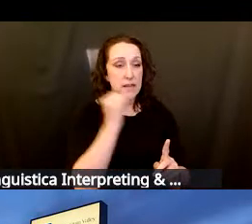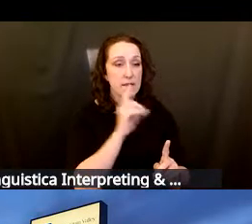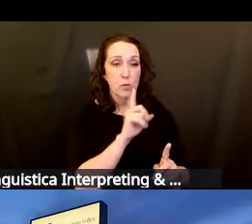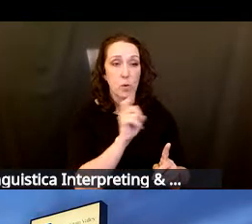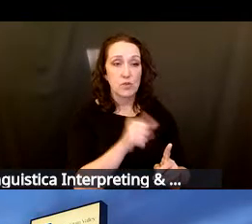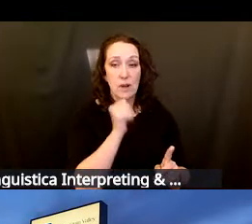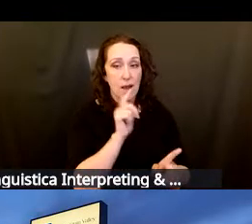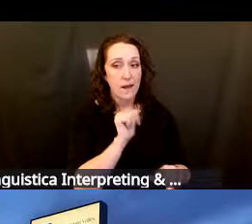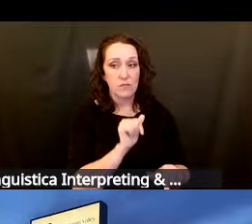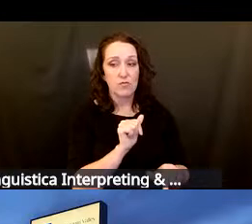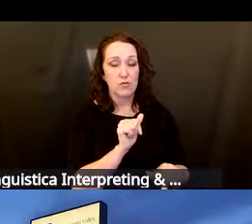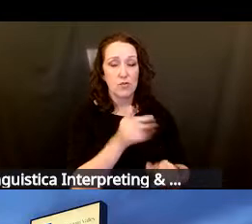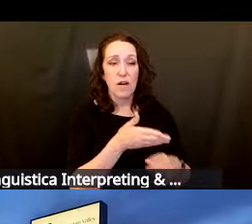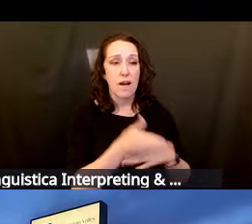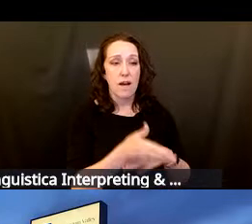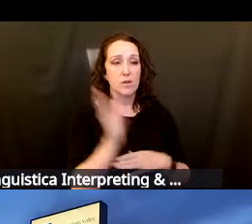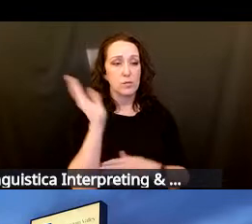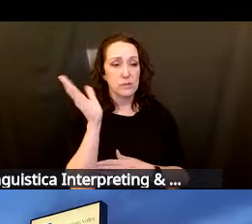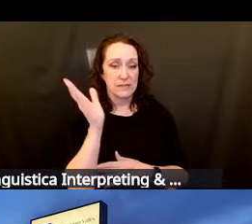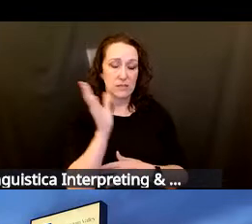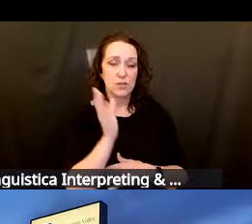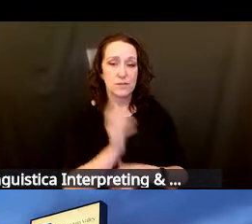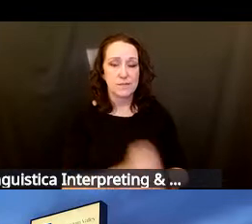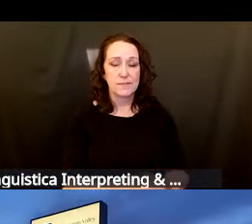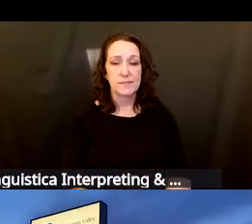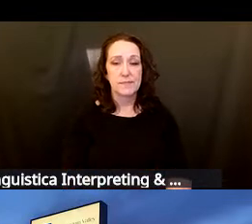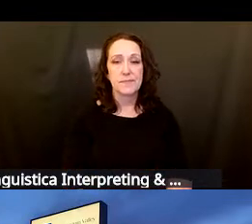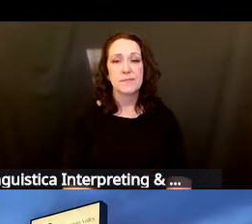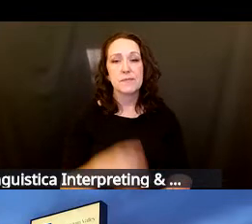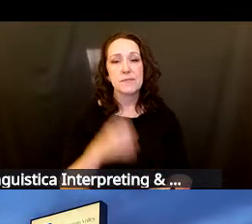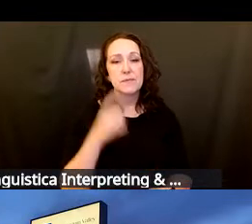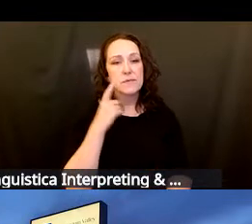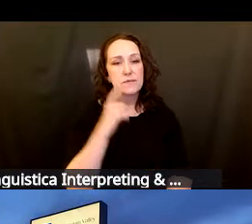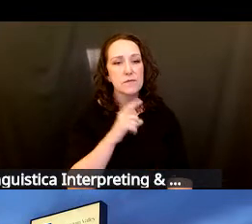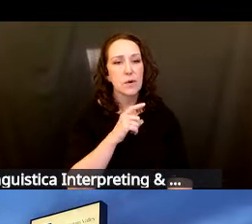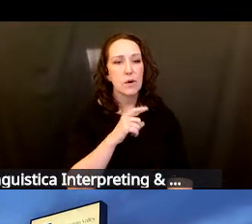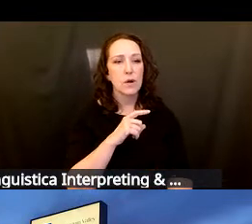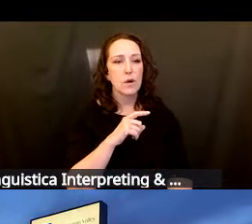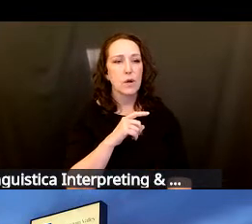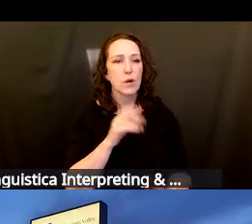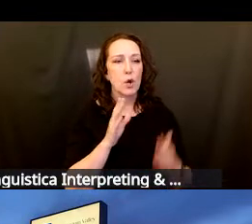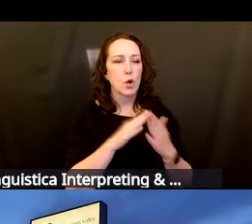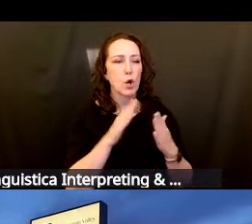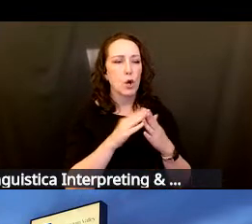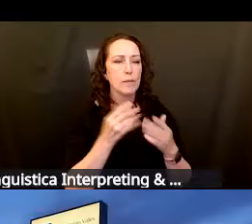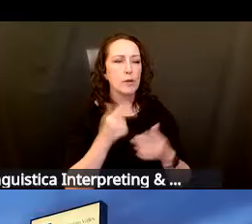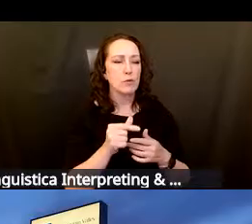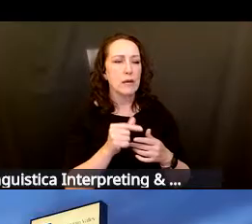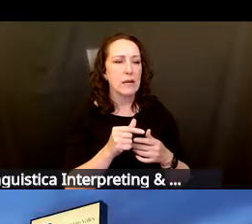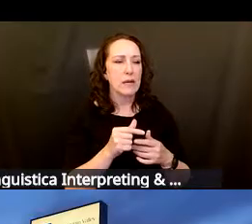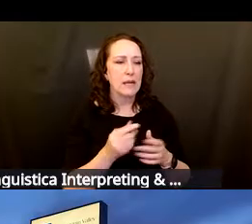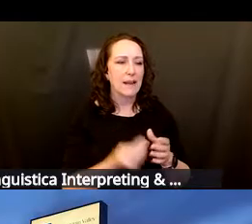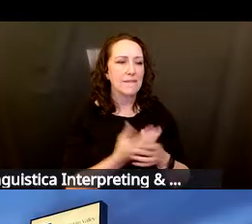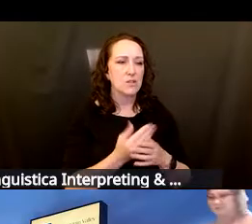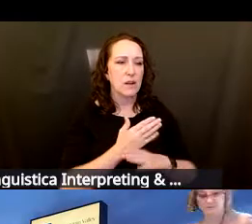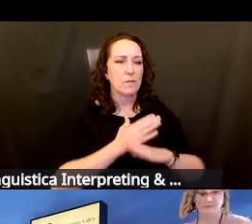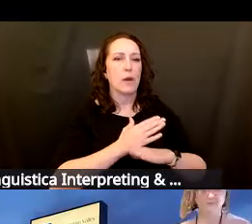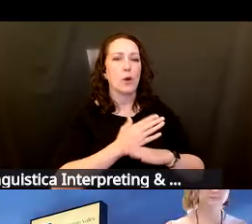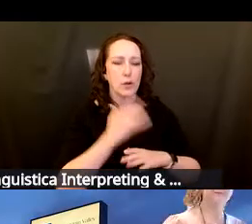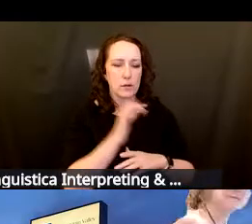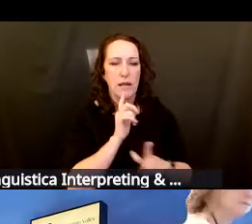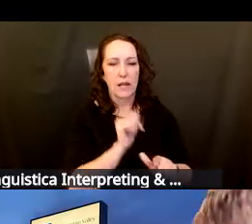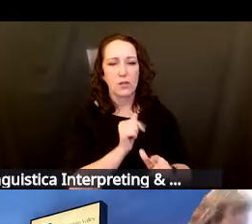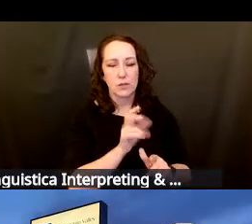answered after the presentation for urban greening and vegetative barriers. But hopefully it's answered then.